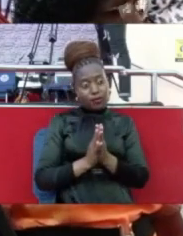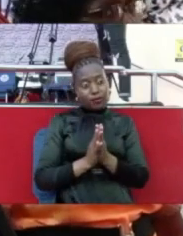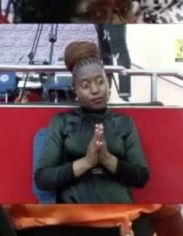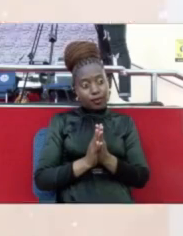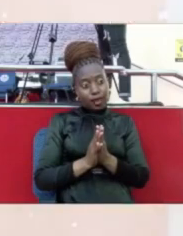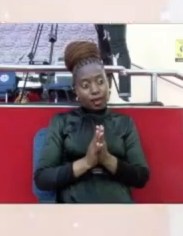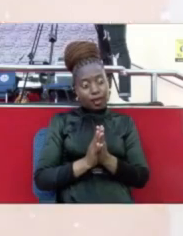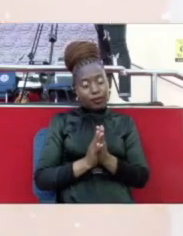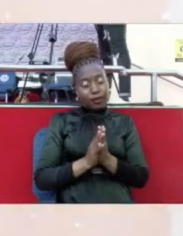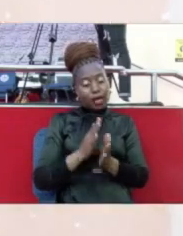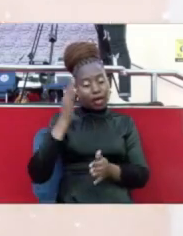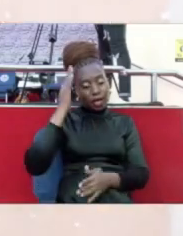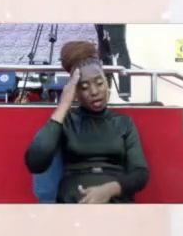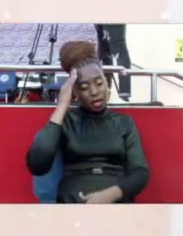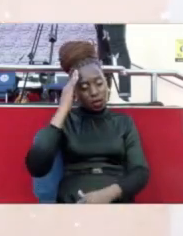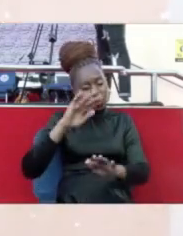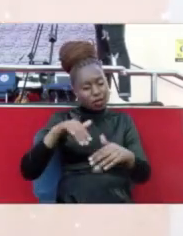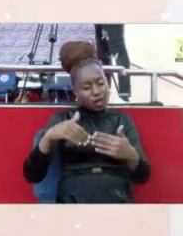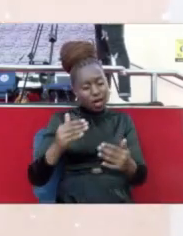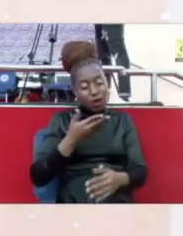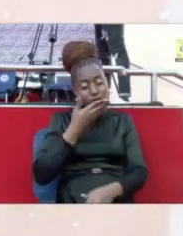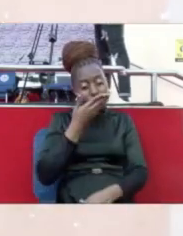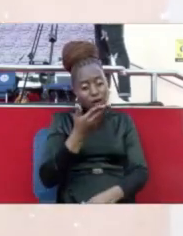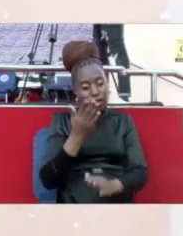how you should respond to them